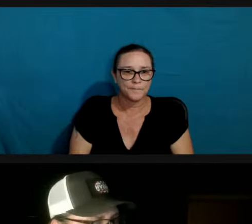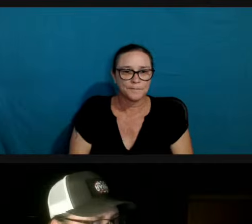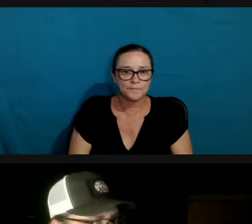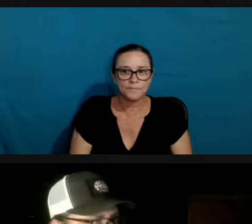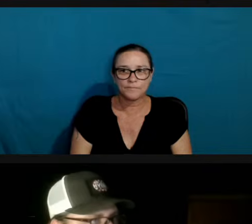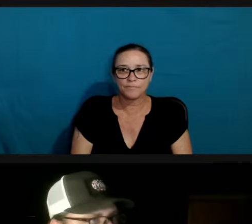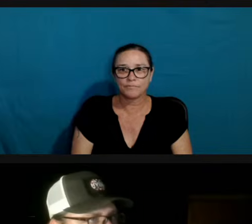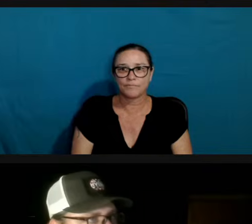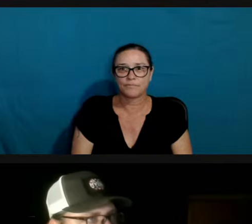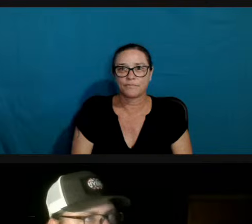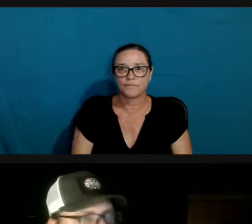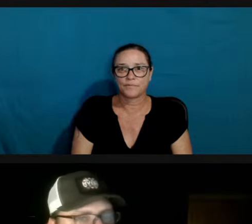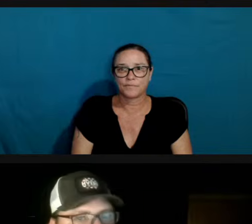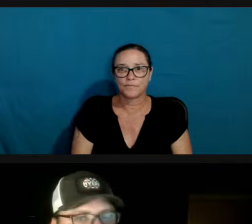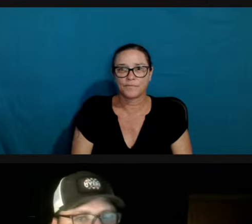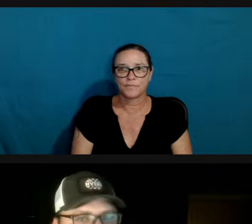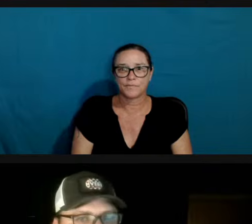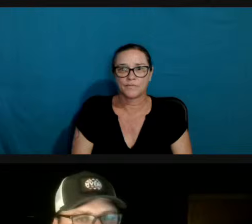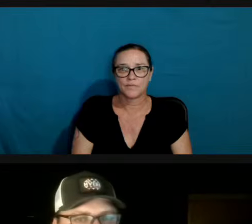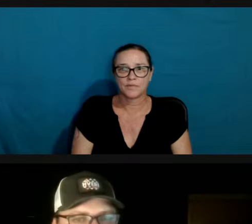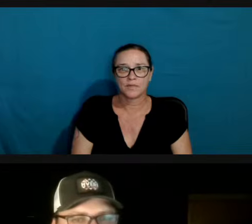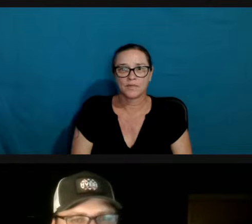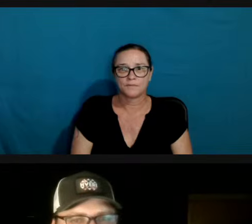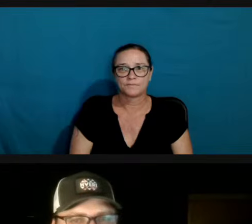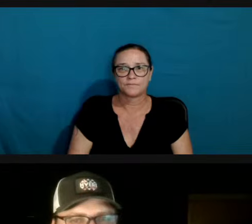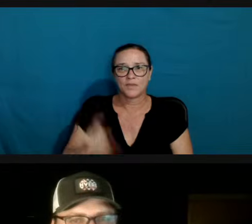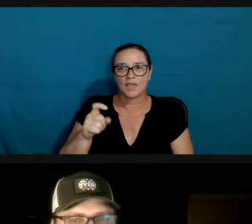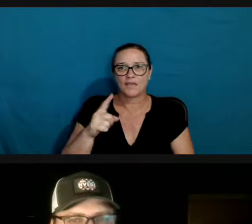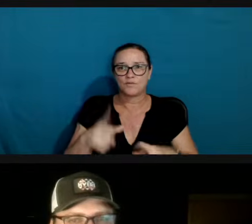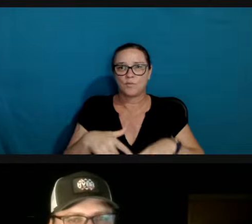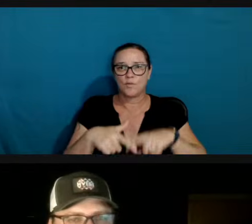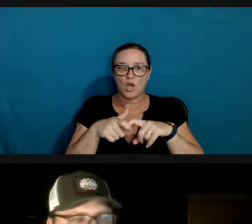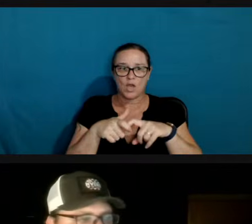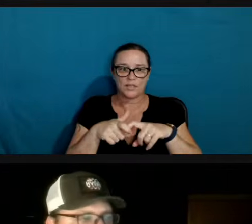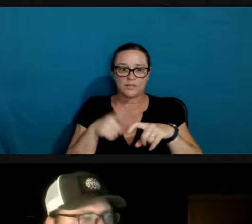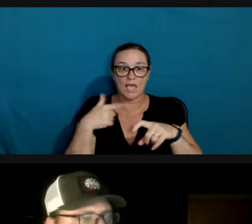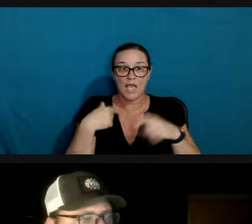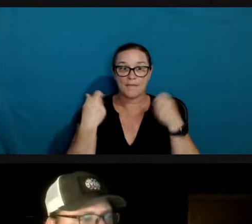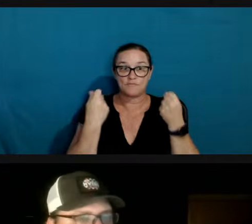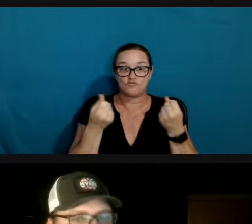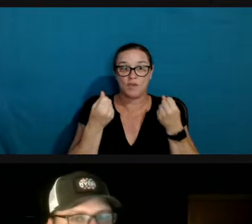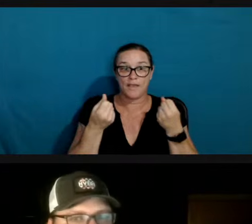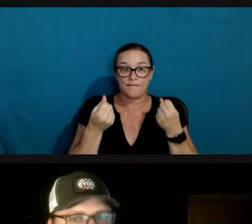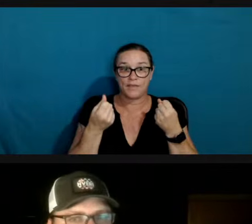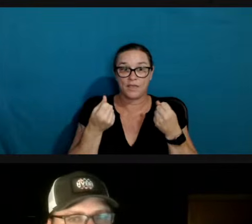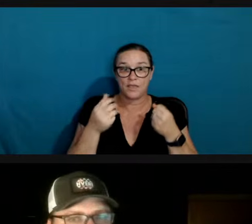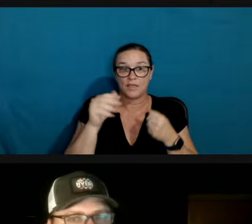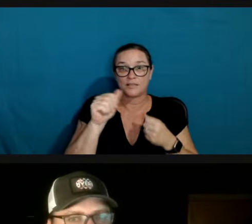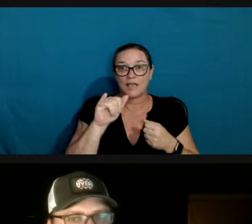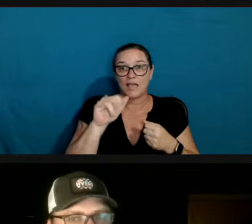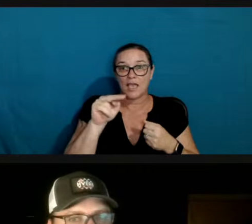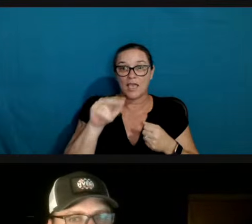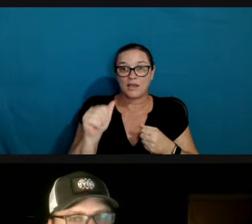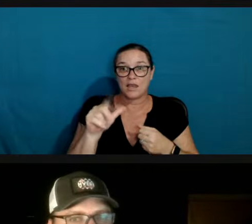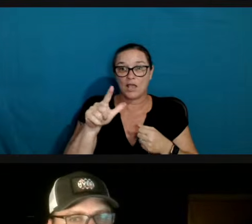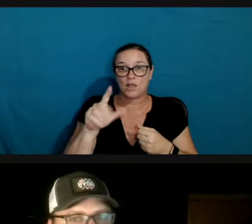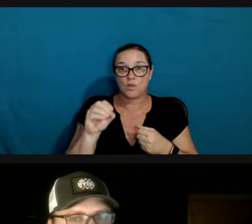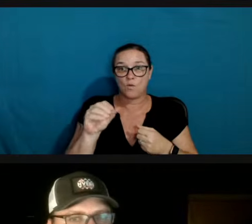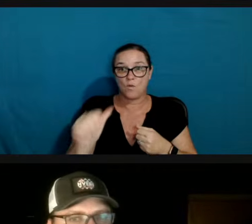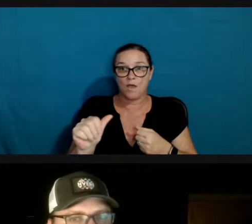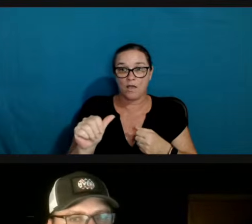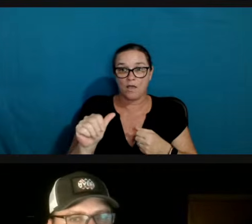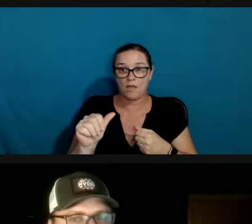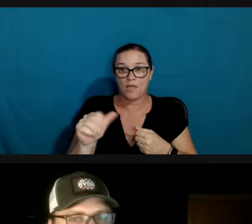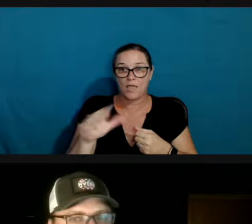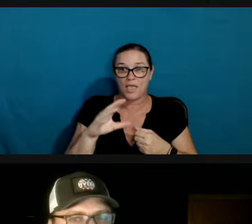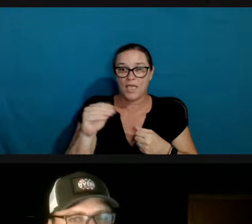one. This one here, I got to pause it. So it's going to be, I'm driving up. This is coming up Aina Loa, and it's going to